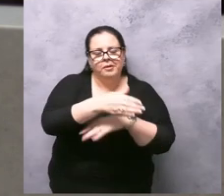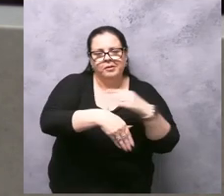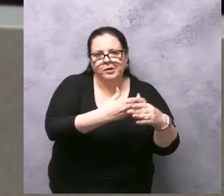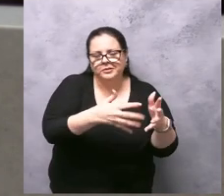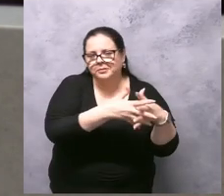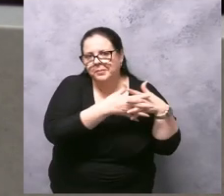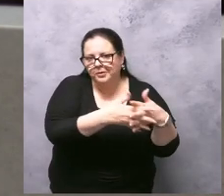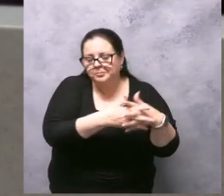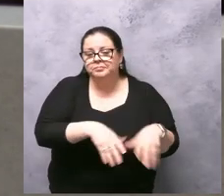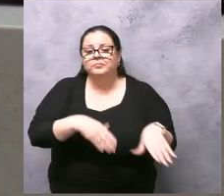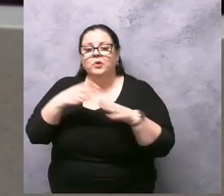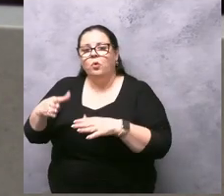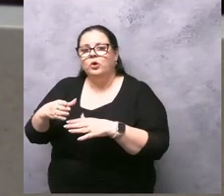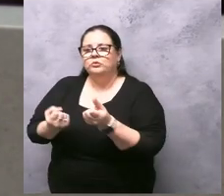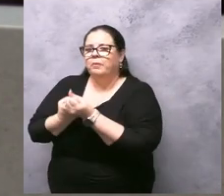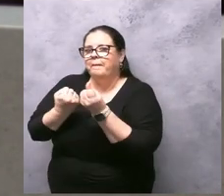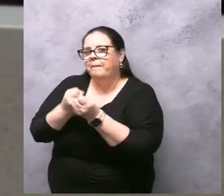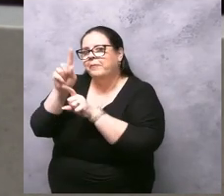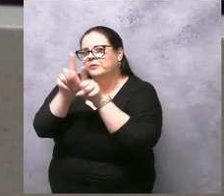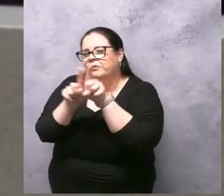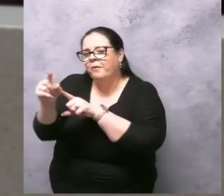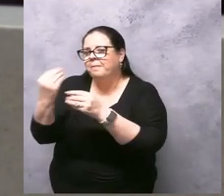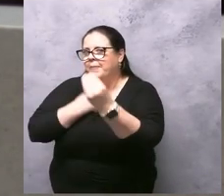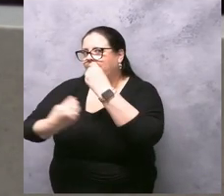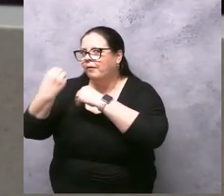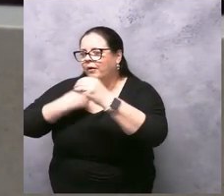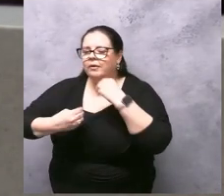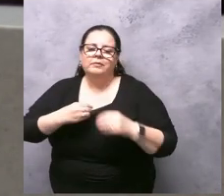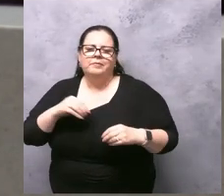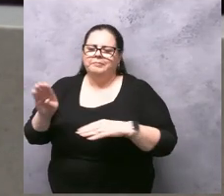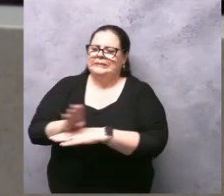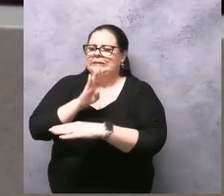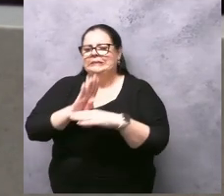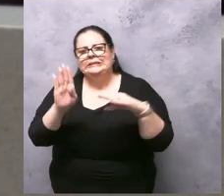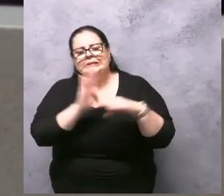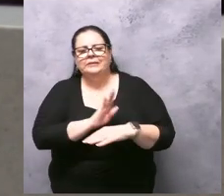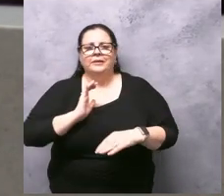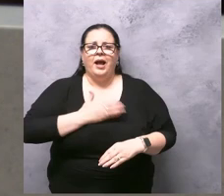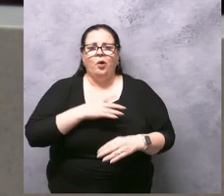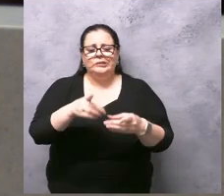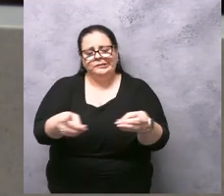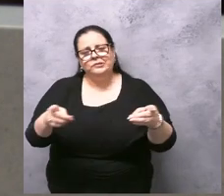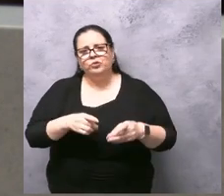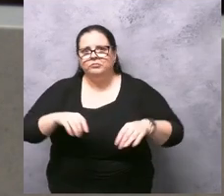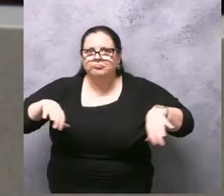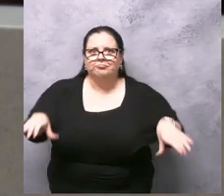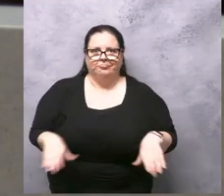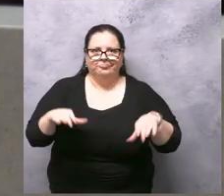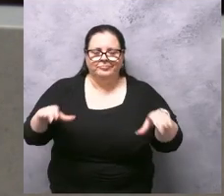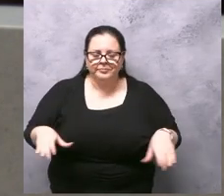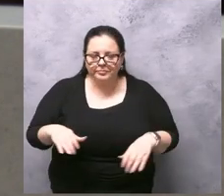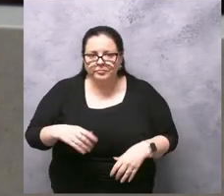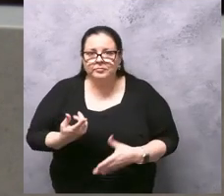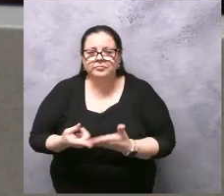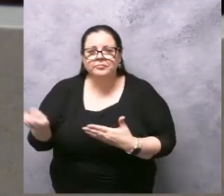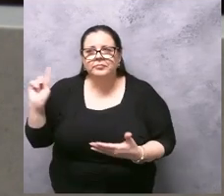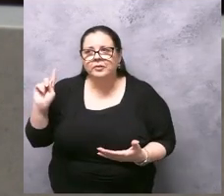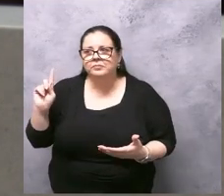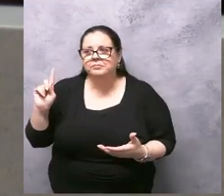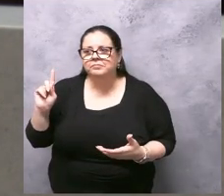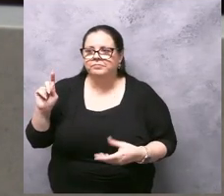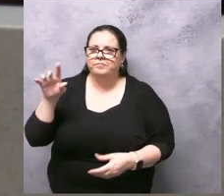to Our Stars banquet, it's busy, it's good busy, and our district is on the move. Last week I